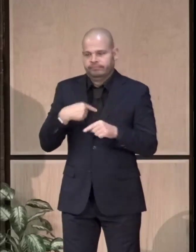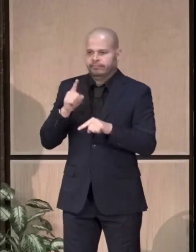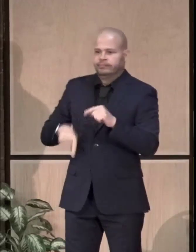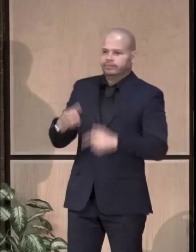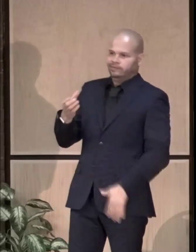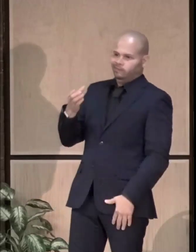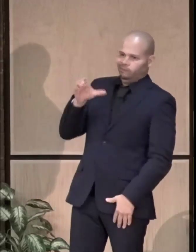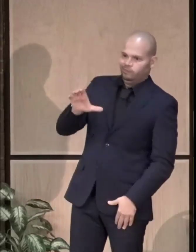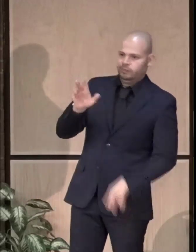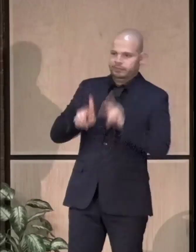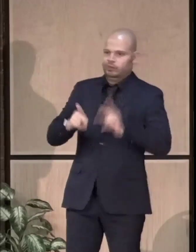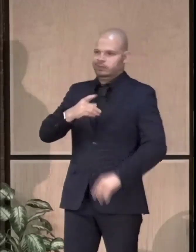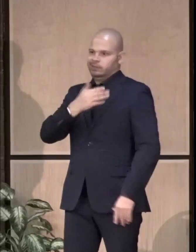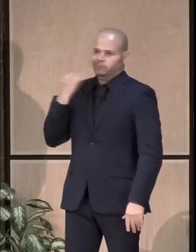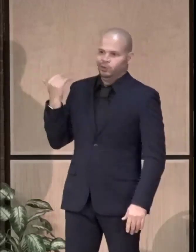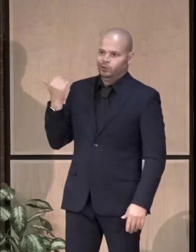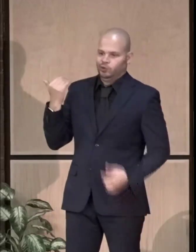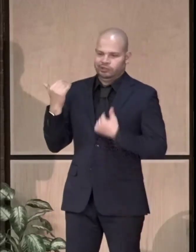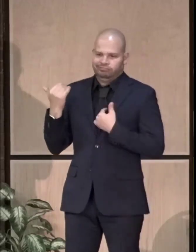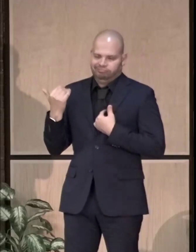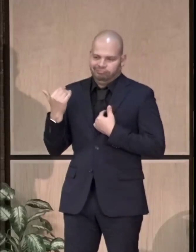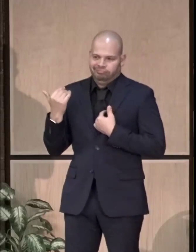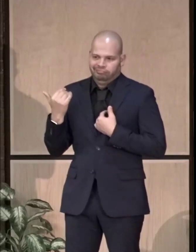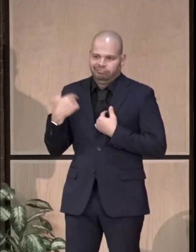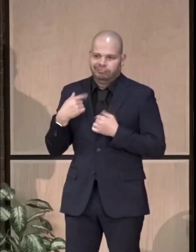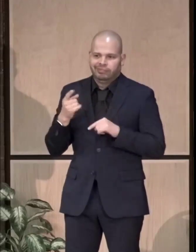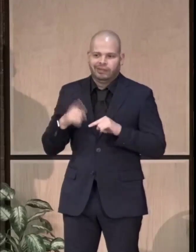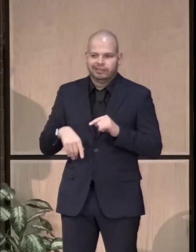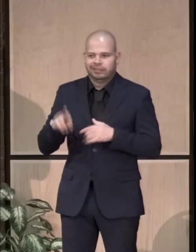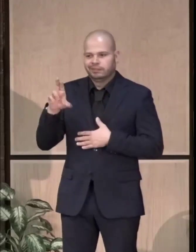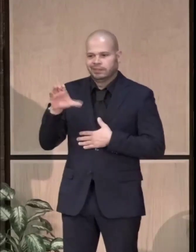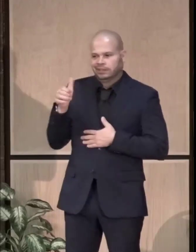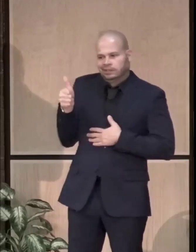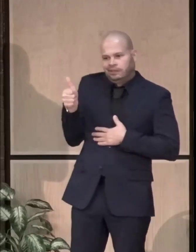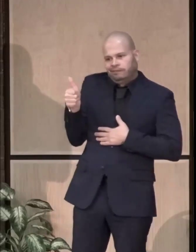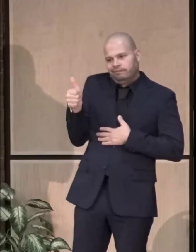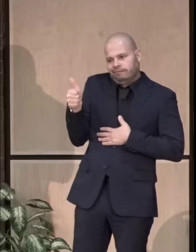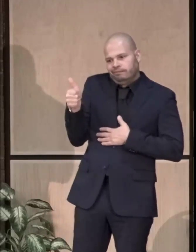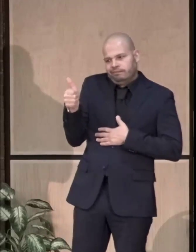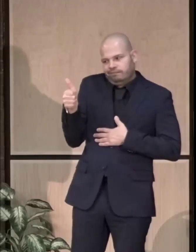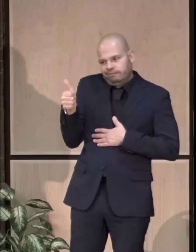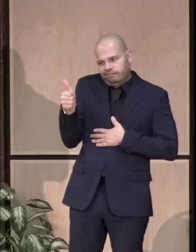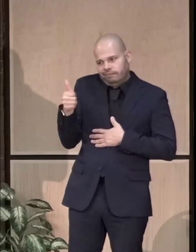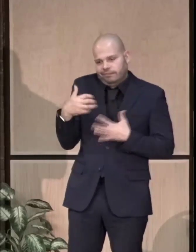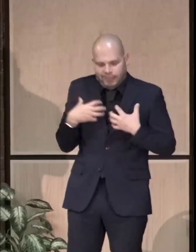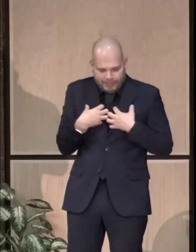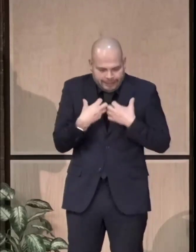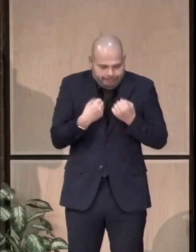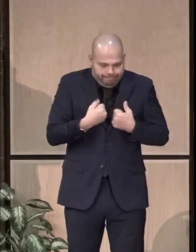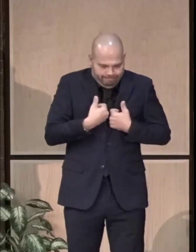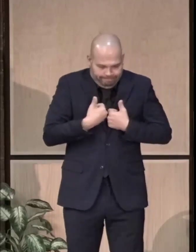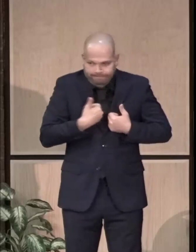receive the treatment. So it comes down to him being the one to decide whether he furthers in his treatment. For mental